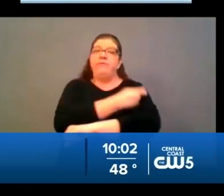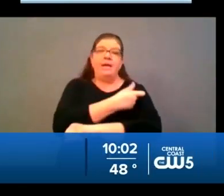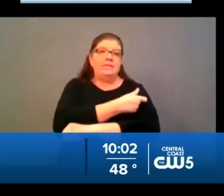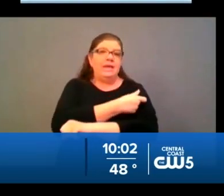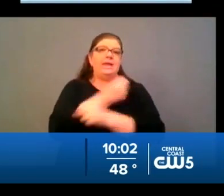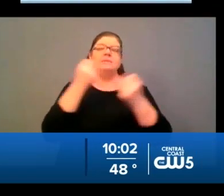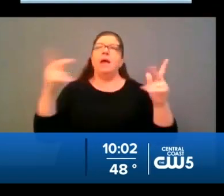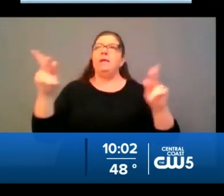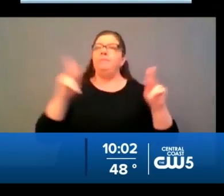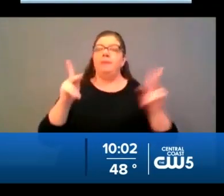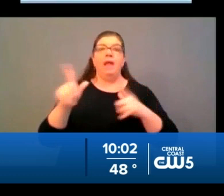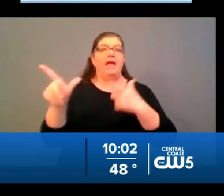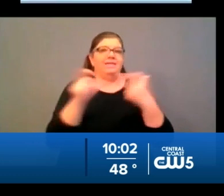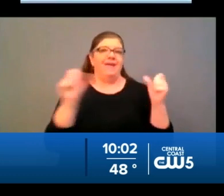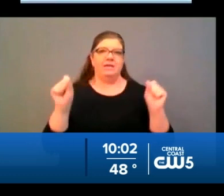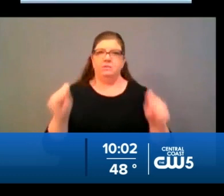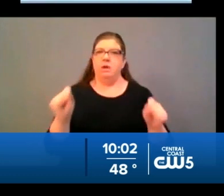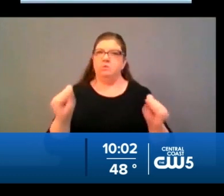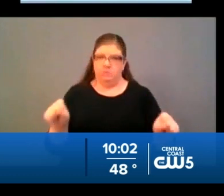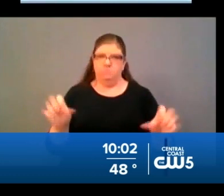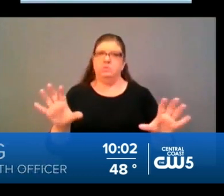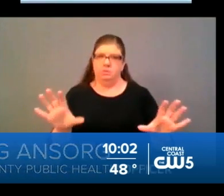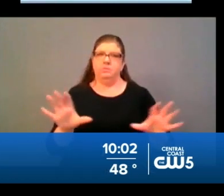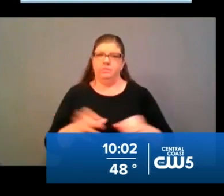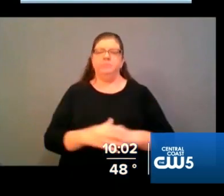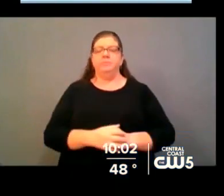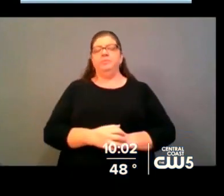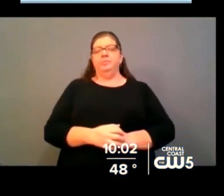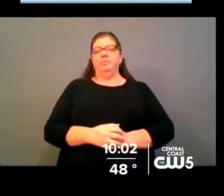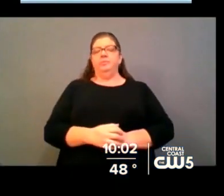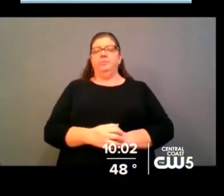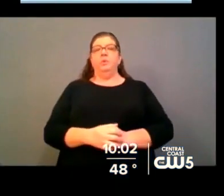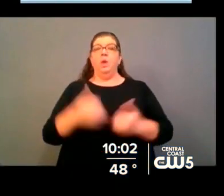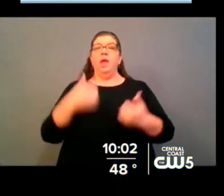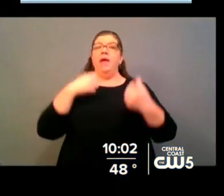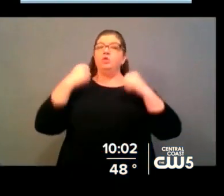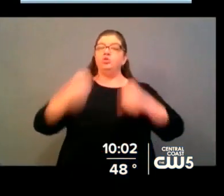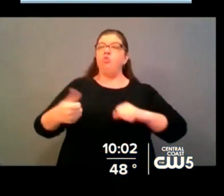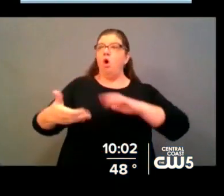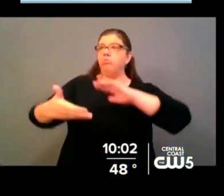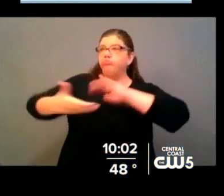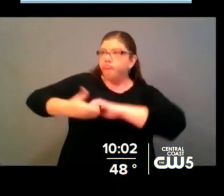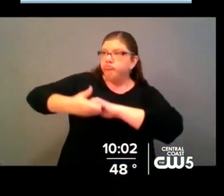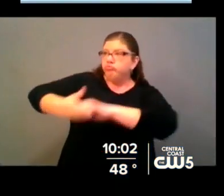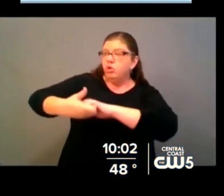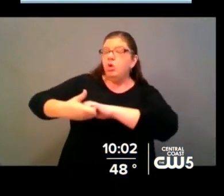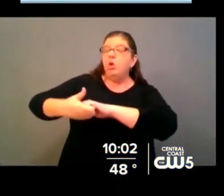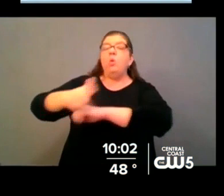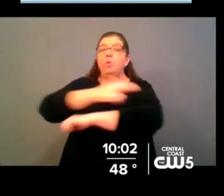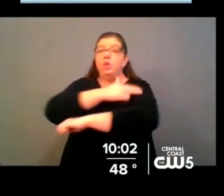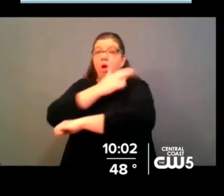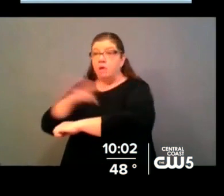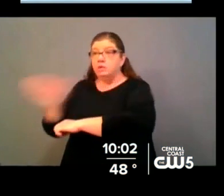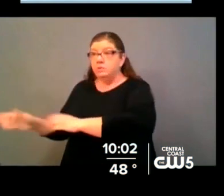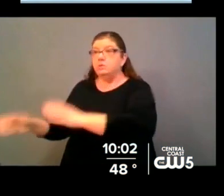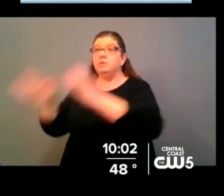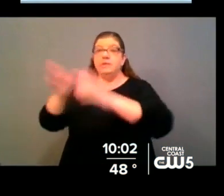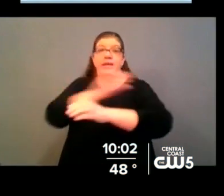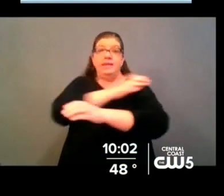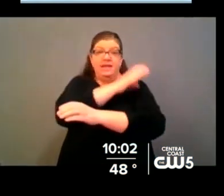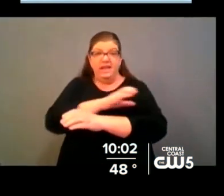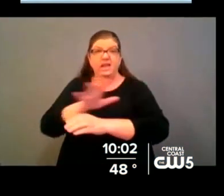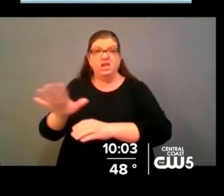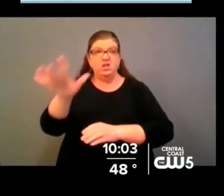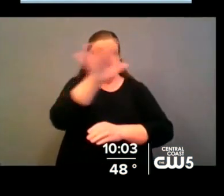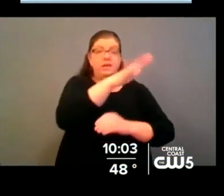possible. We do have strong collaborations with the hospitals, the clinic systems across the